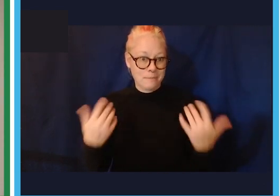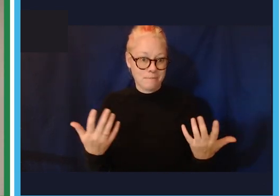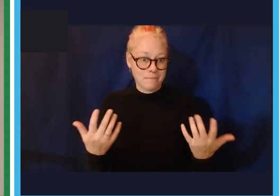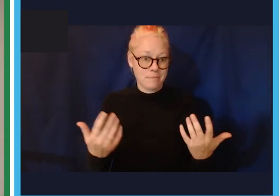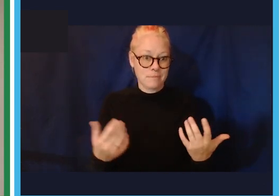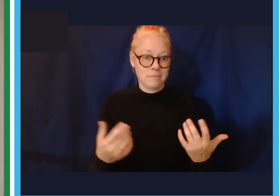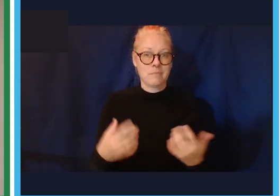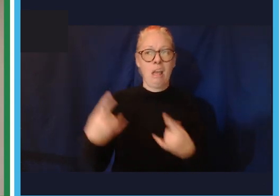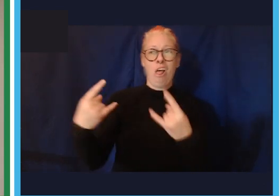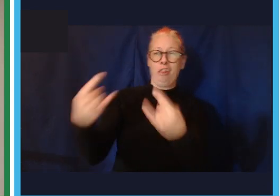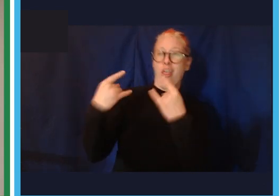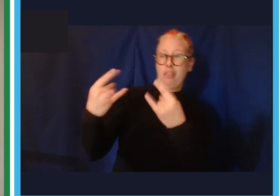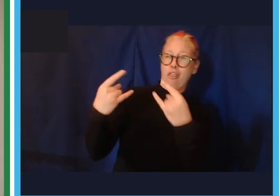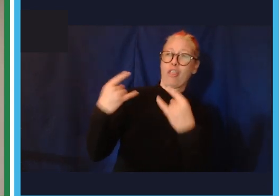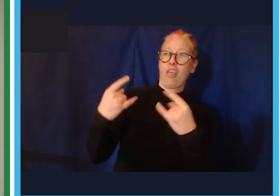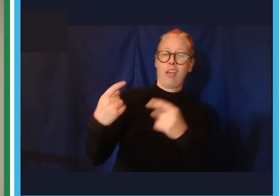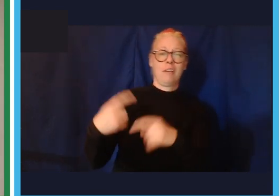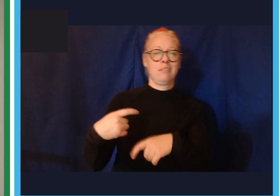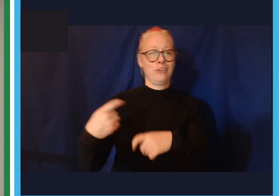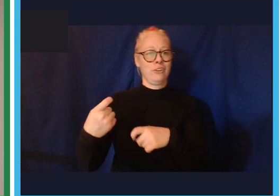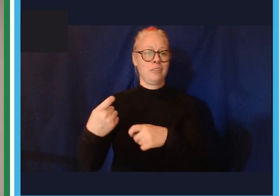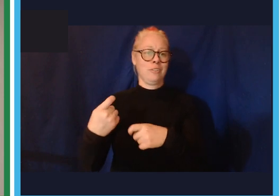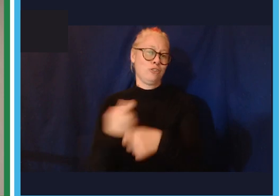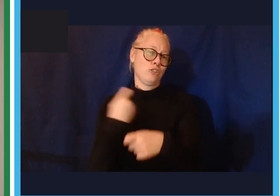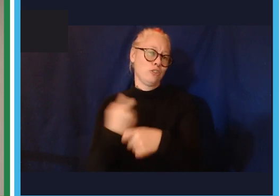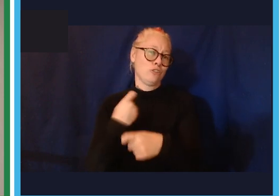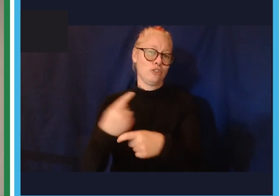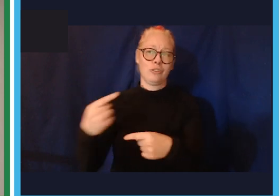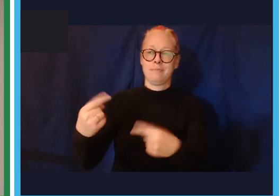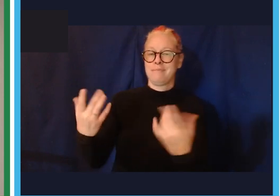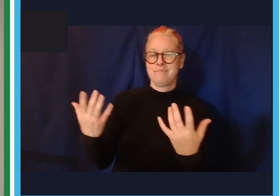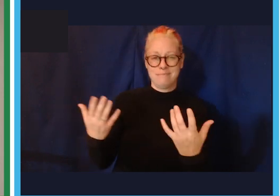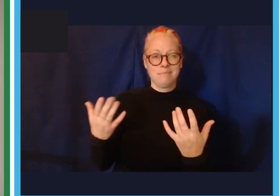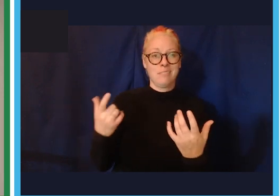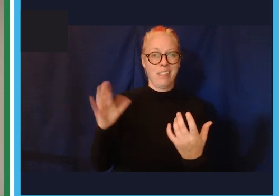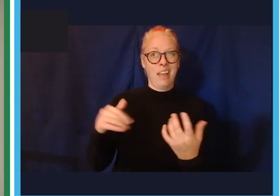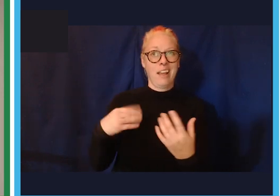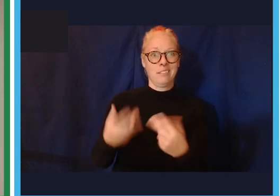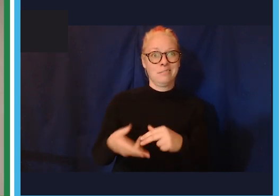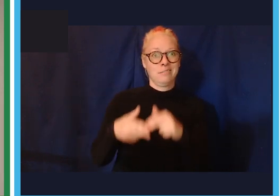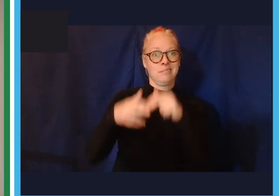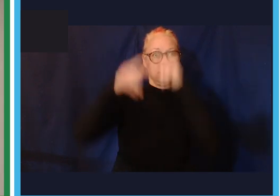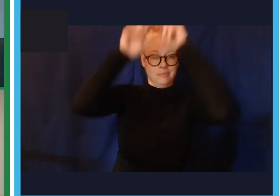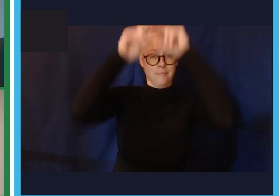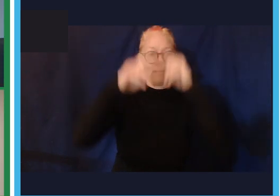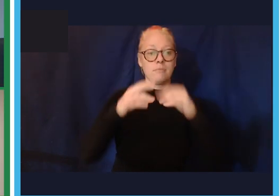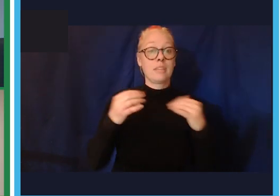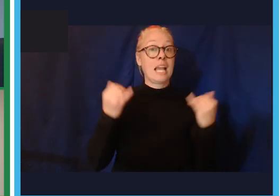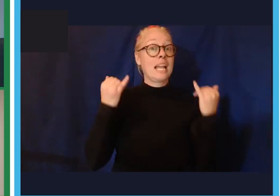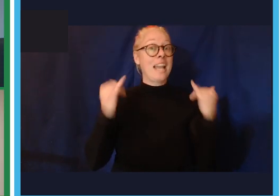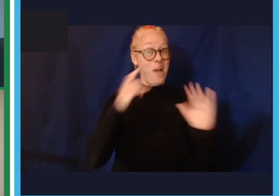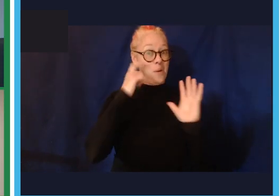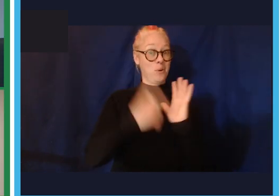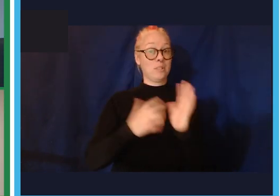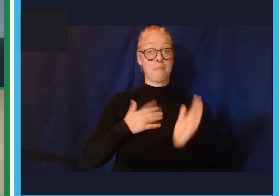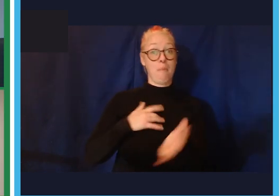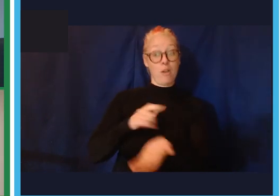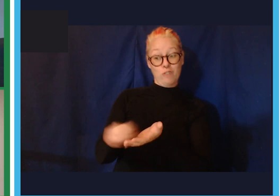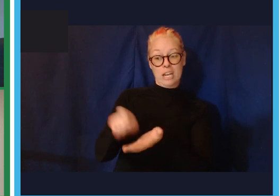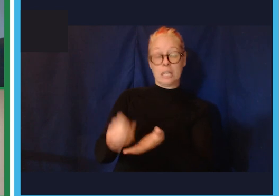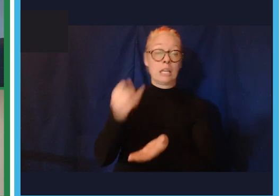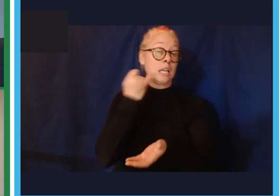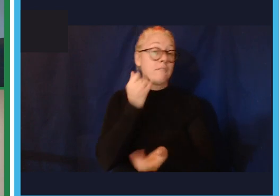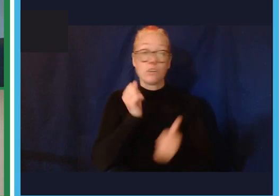is, a pretty recurring focus that I tend to put into my work is this sort of underlying concept